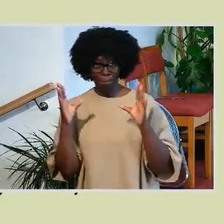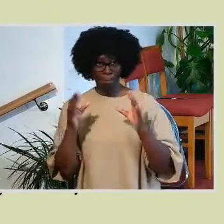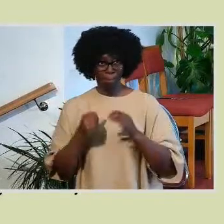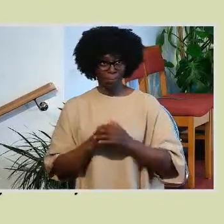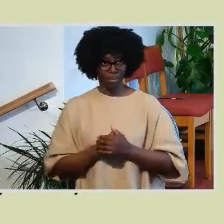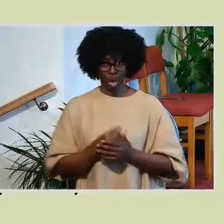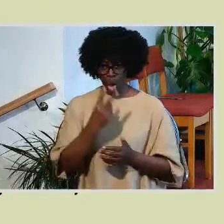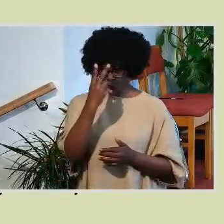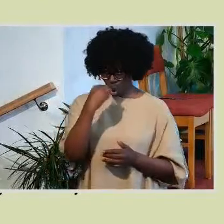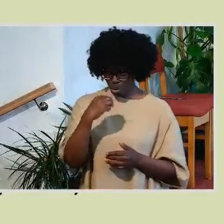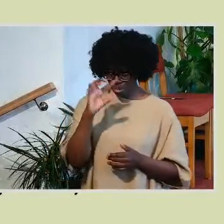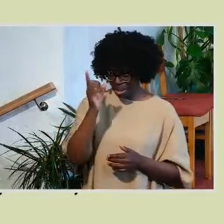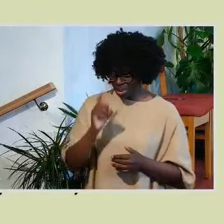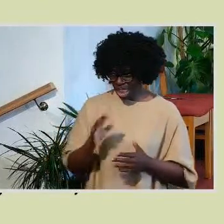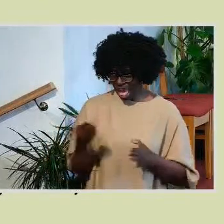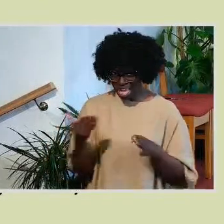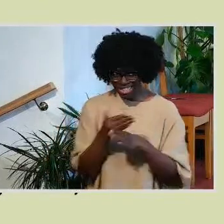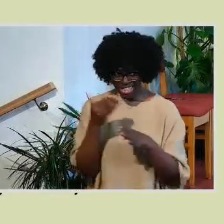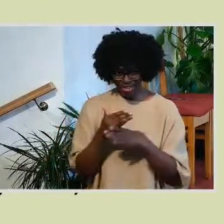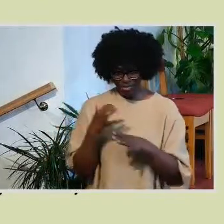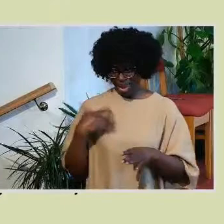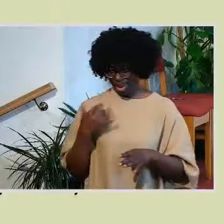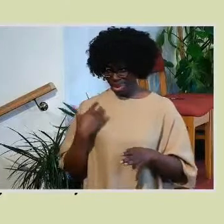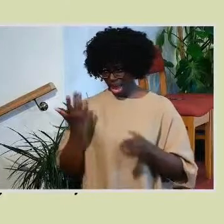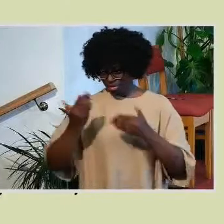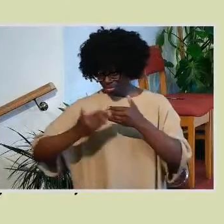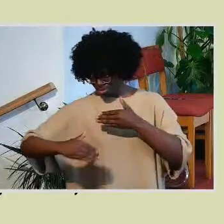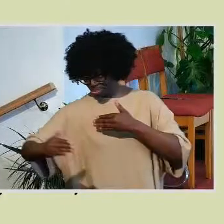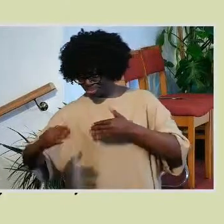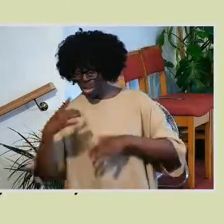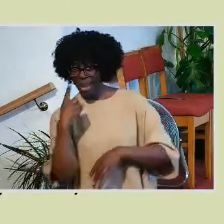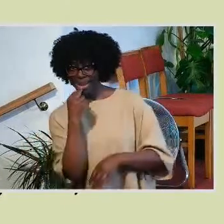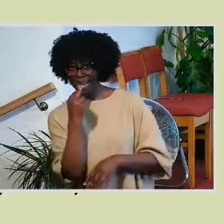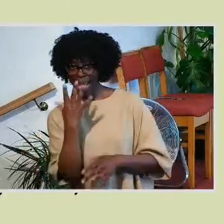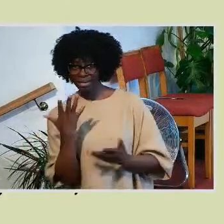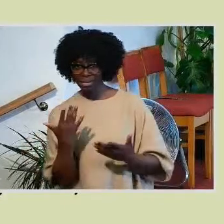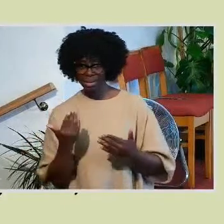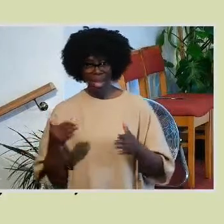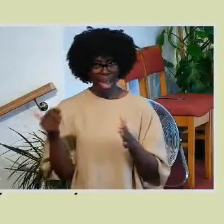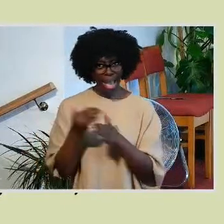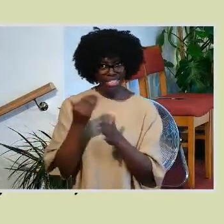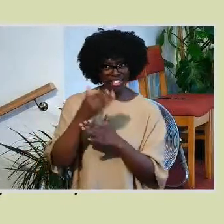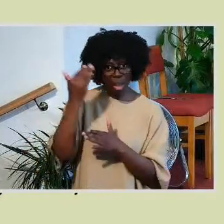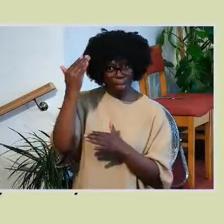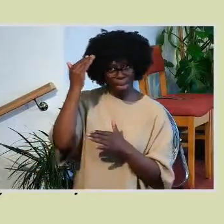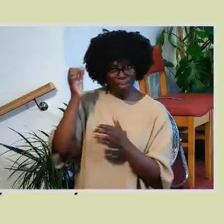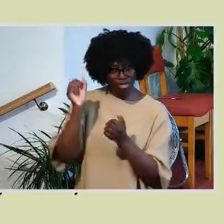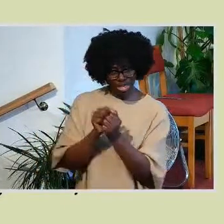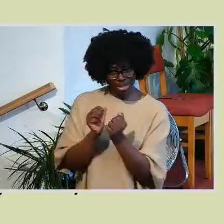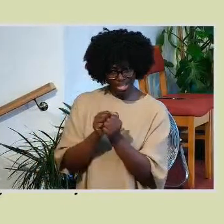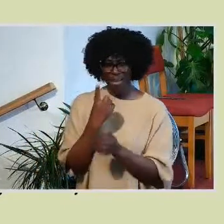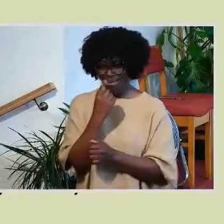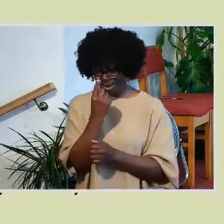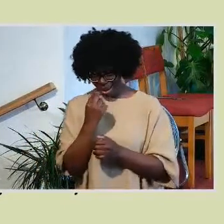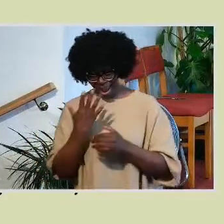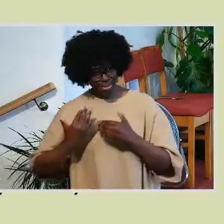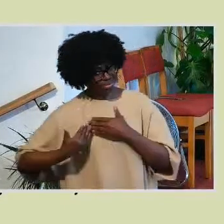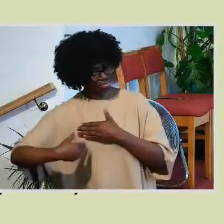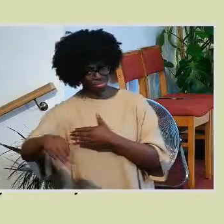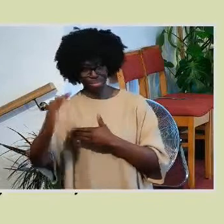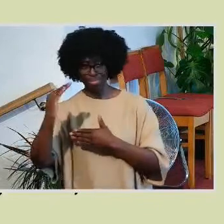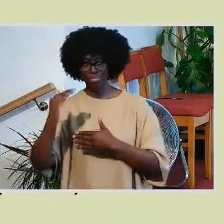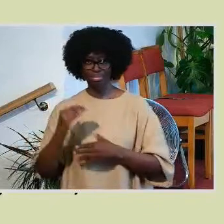can have active lives and active memories, and God can restore those years back to